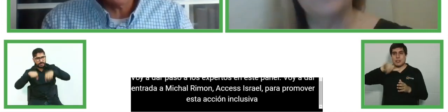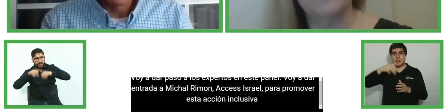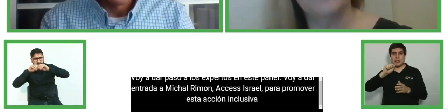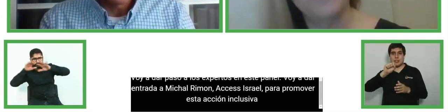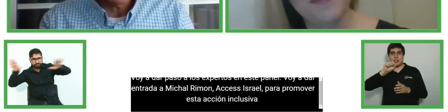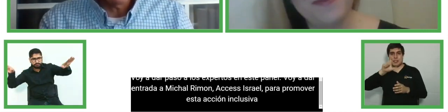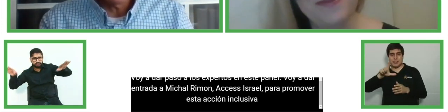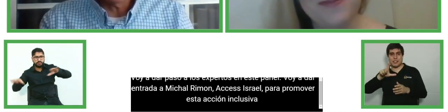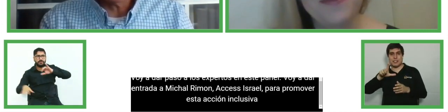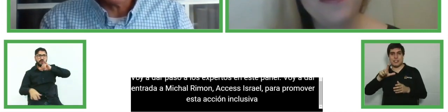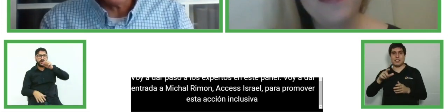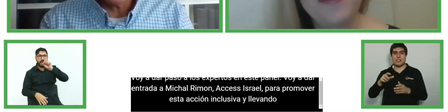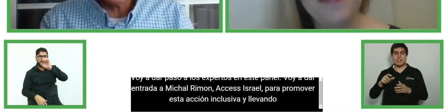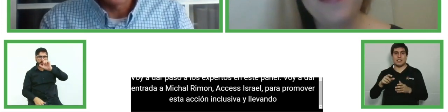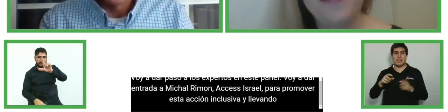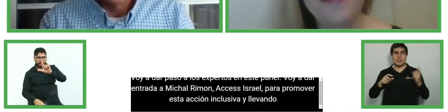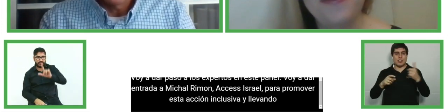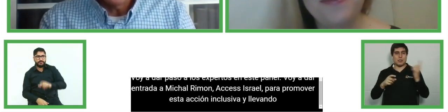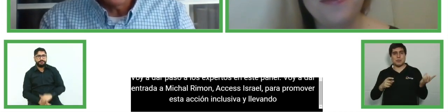Thank you.